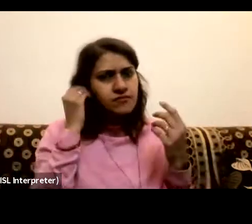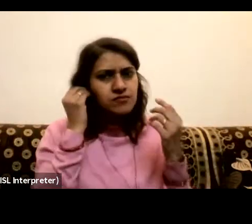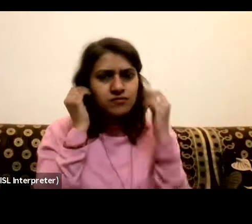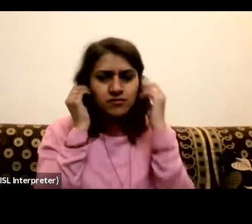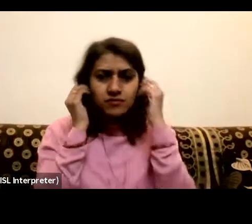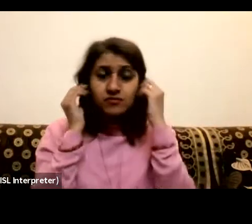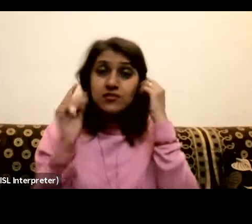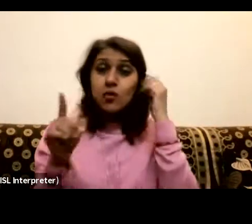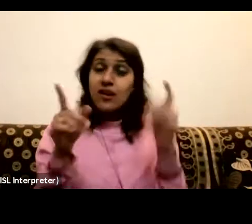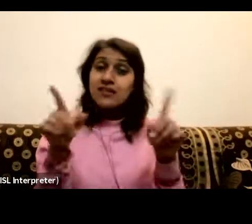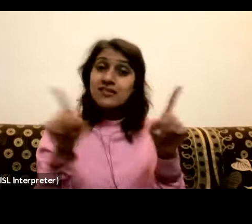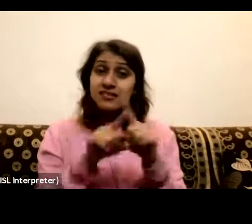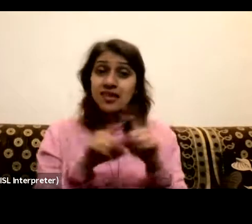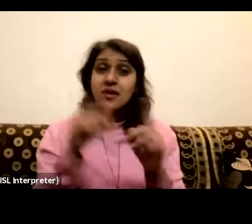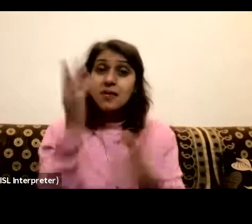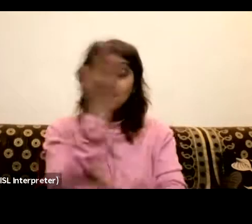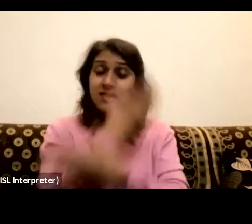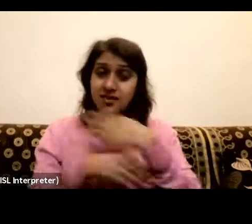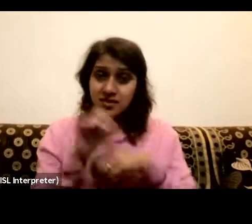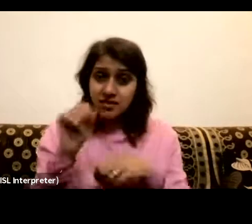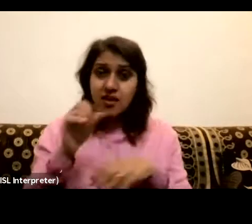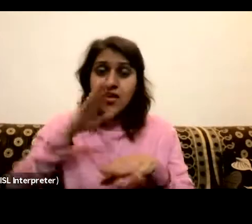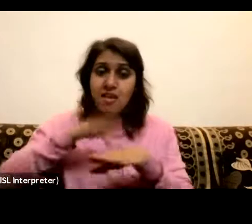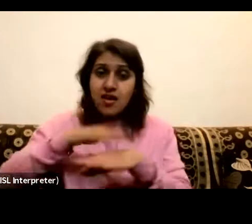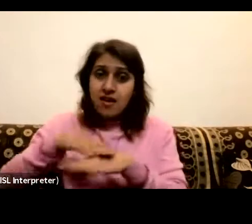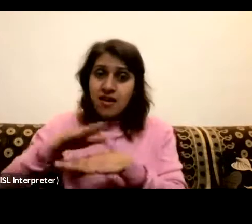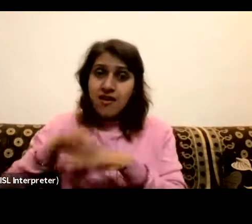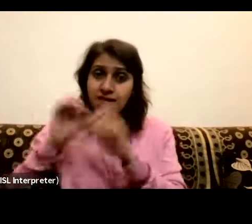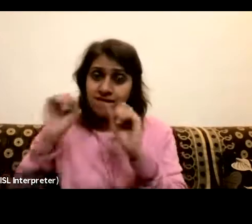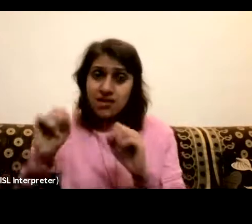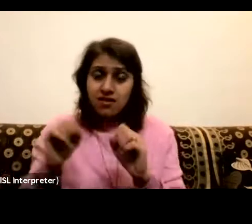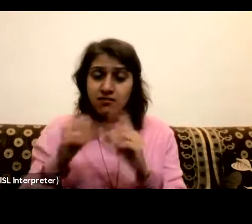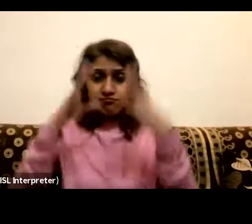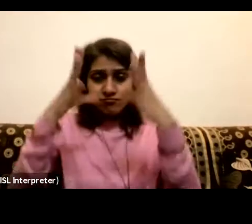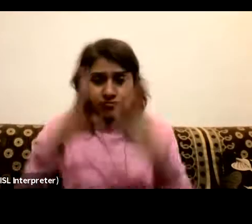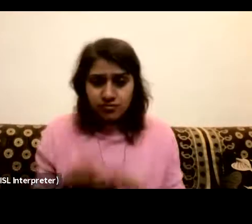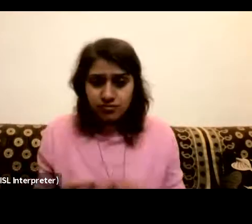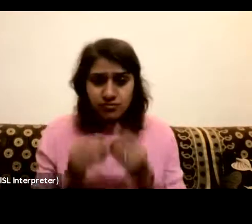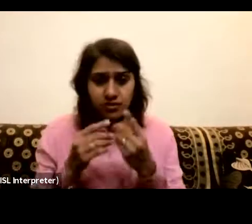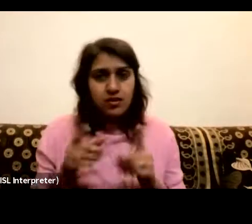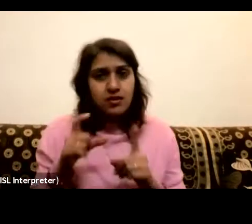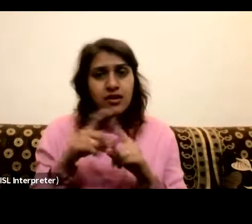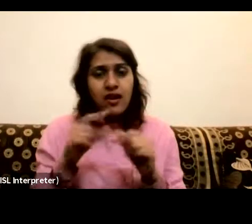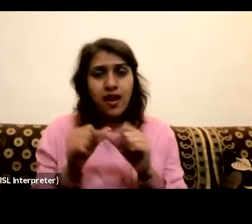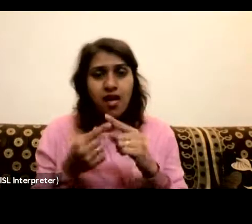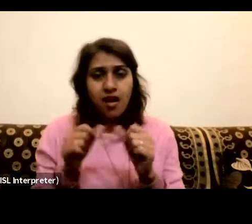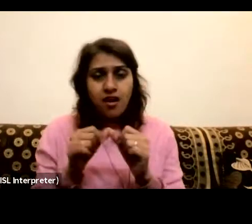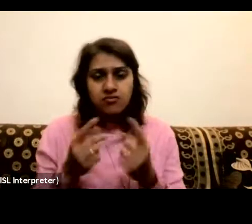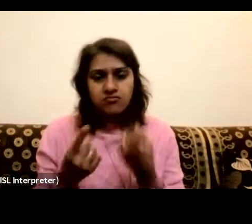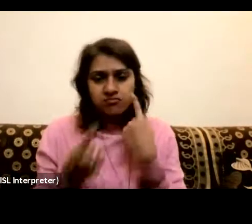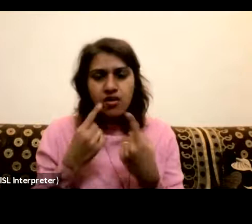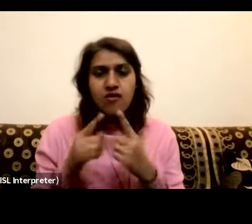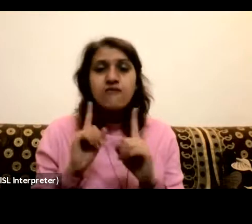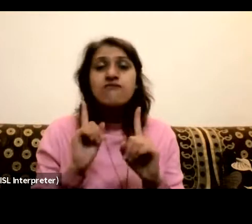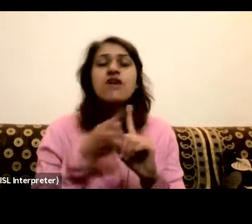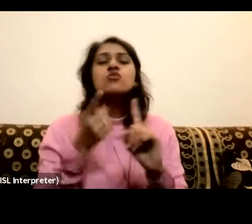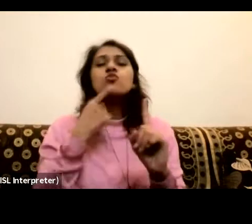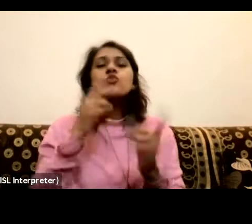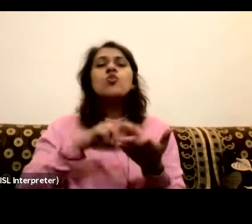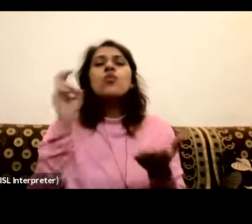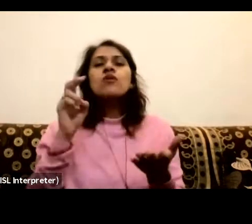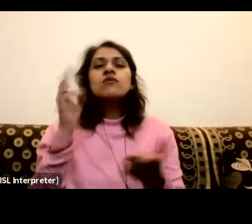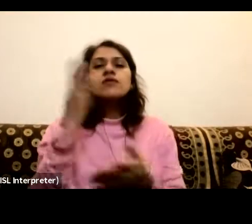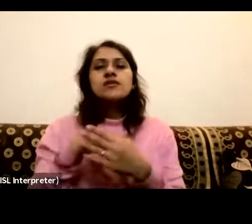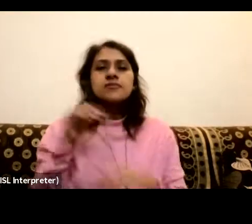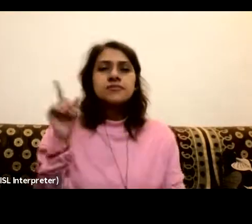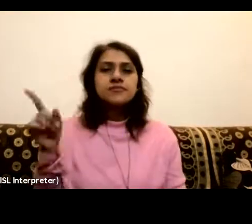with disabilities, our experience, our data shows, are the first to drop out from school. So our